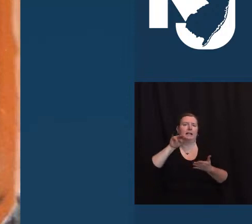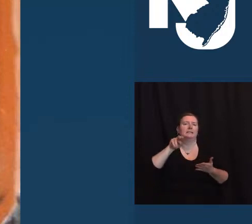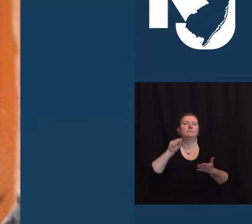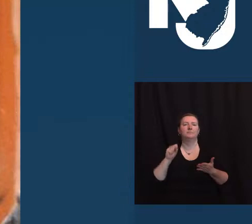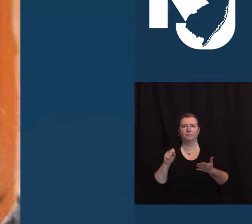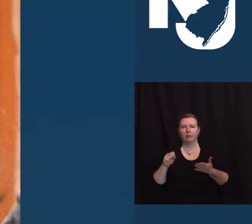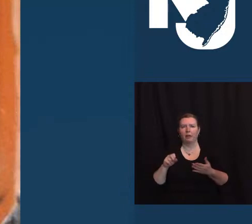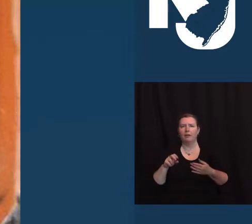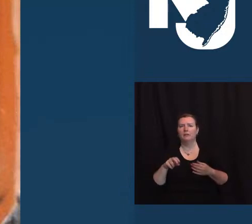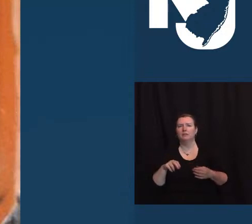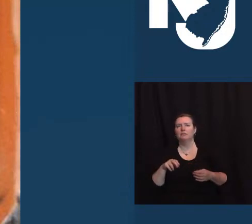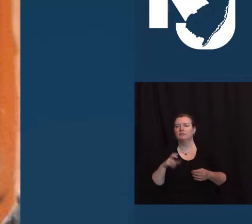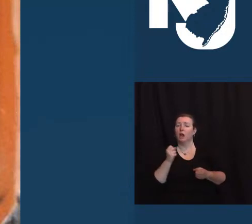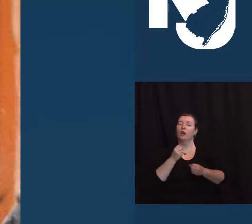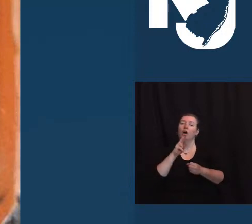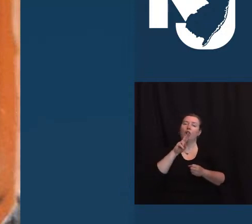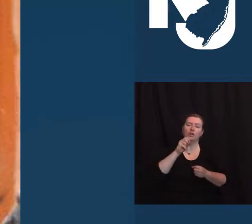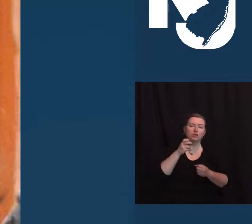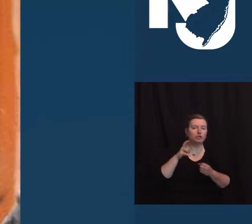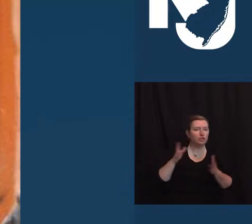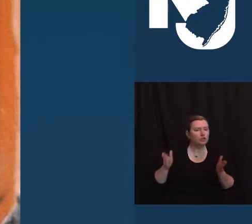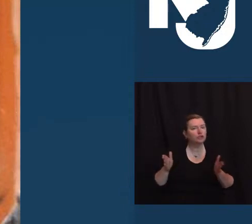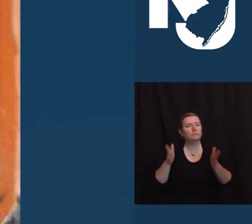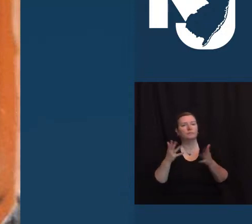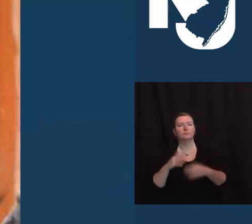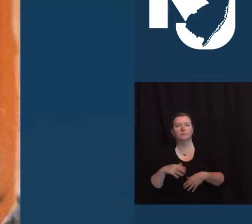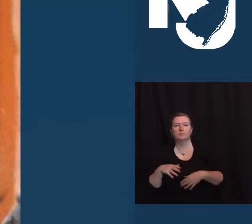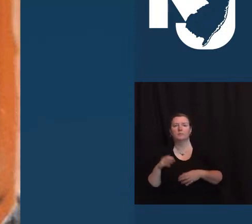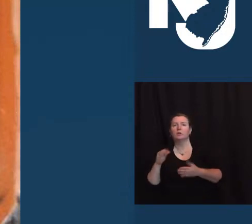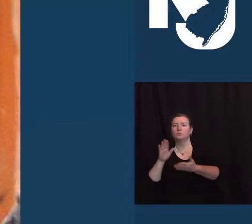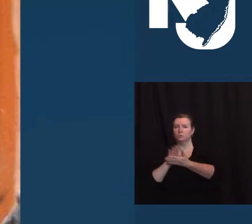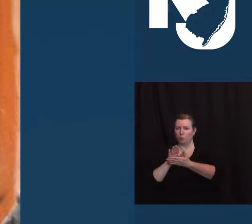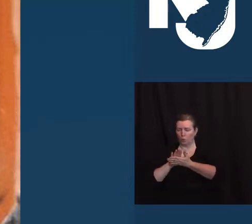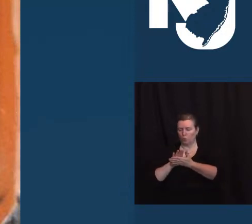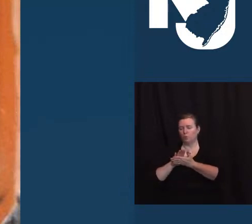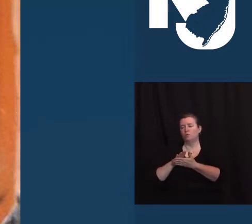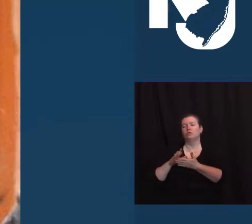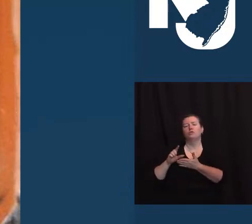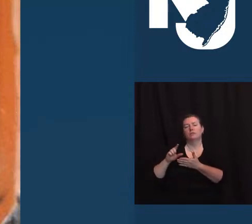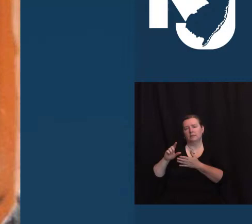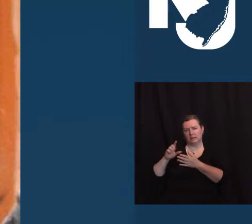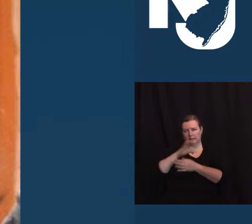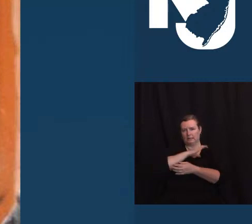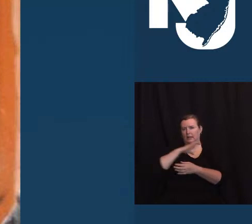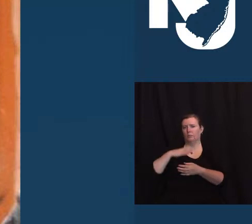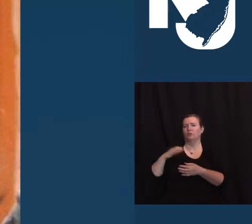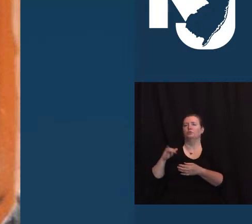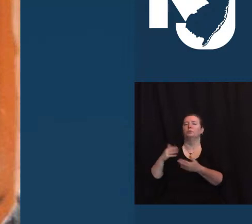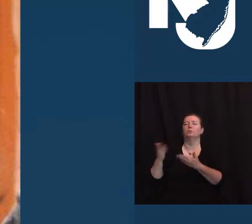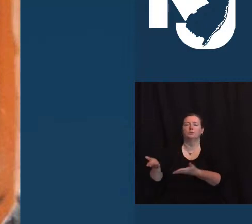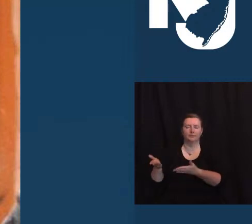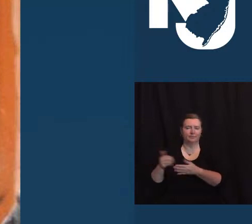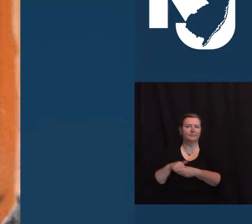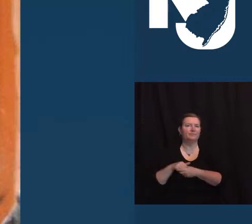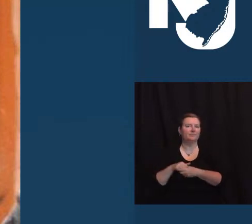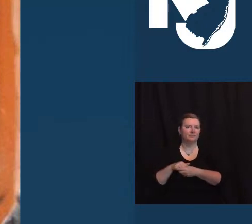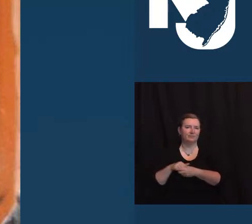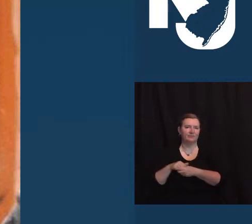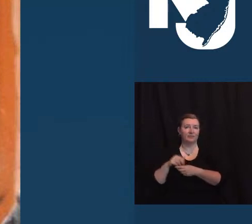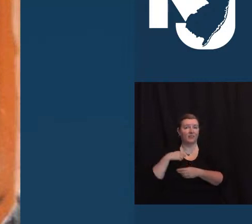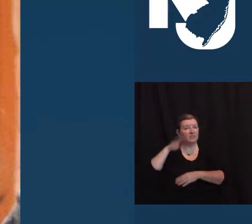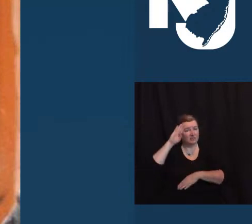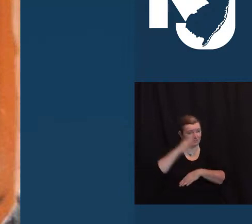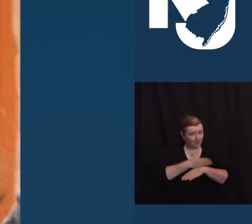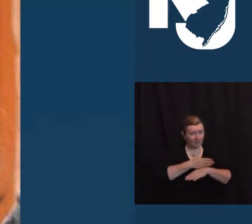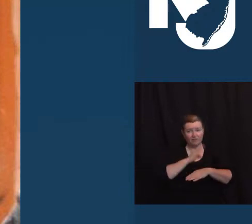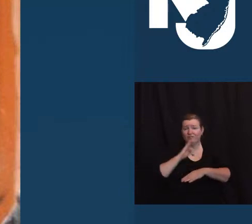sat in the scholarship committee. She is survived by her son, Jonathan, and her daughter, Donna, with whom I had the great honor of speaking on Monday,